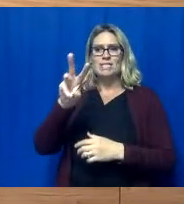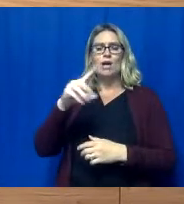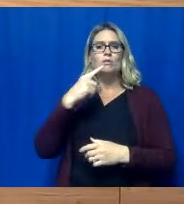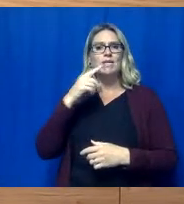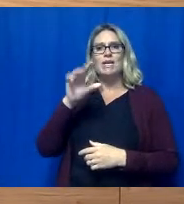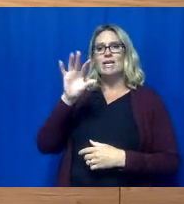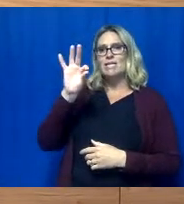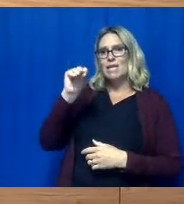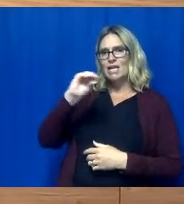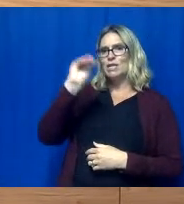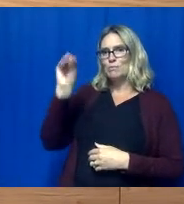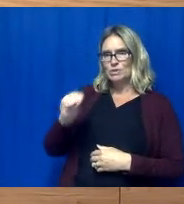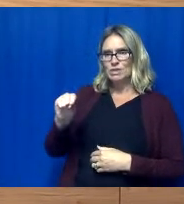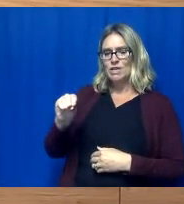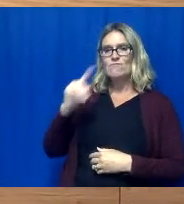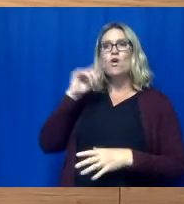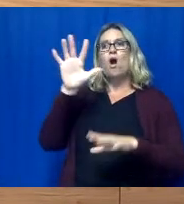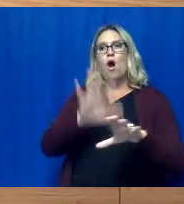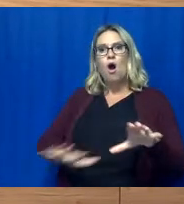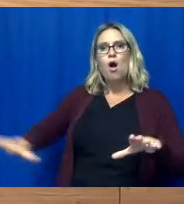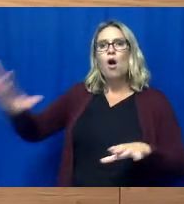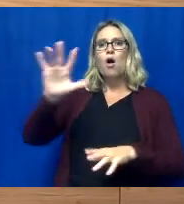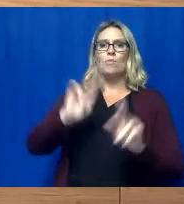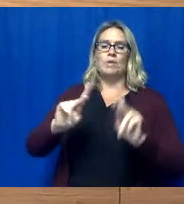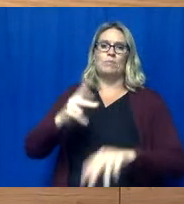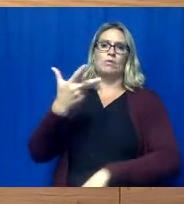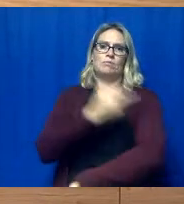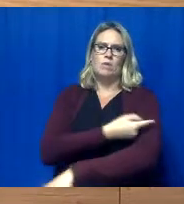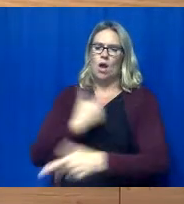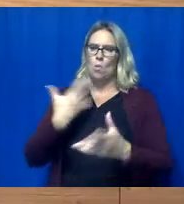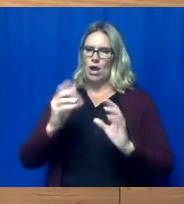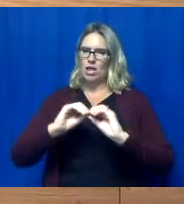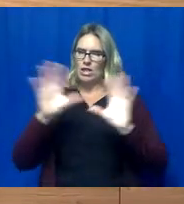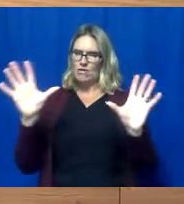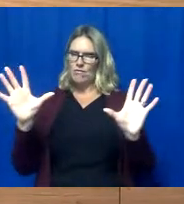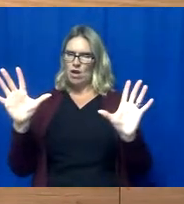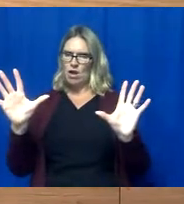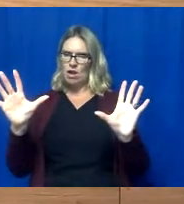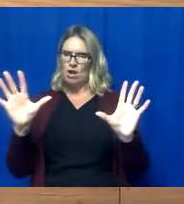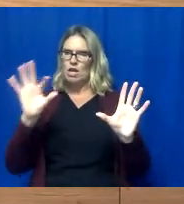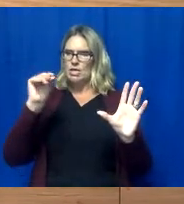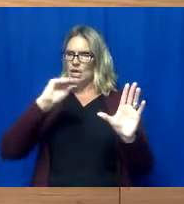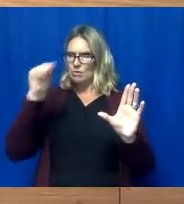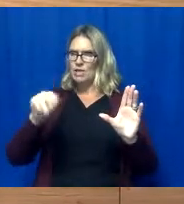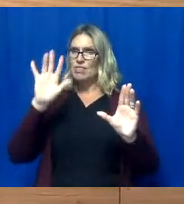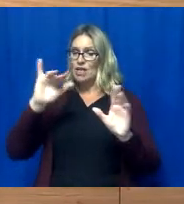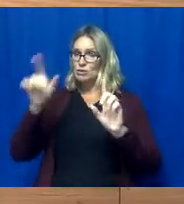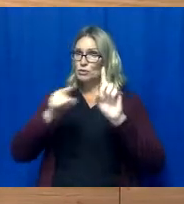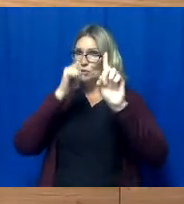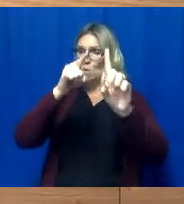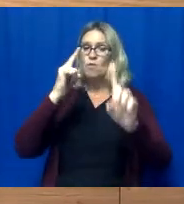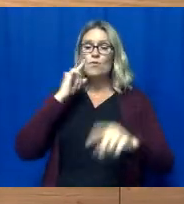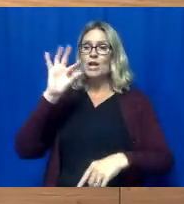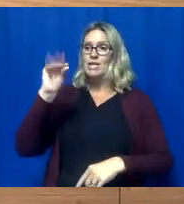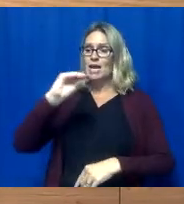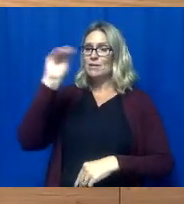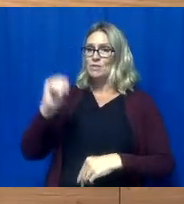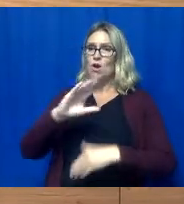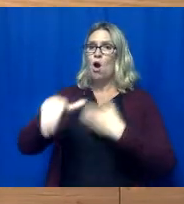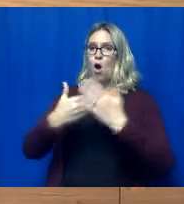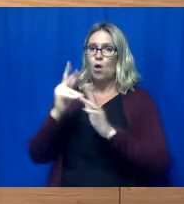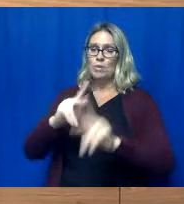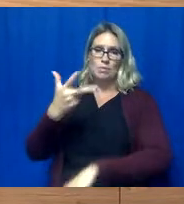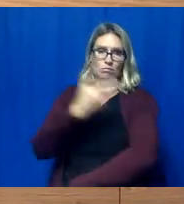of the entire population. So I just want to clarify, is that the goal? And how realistic